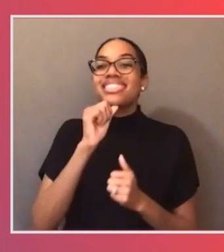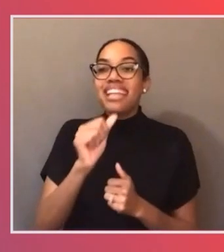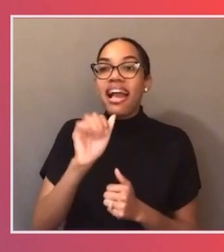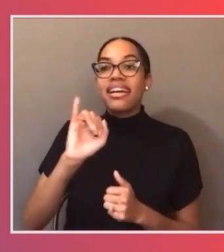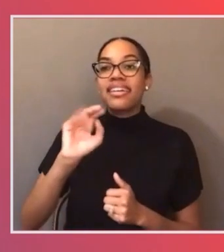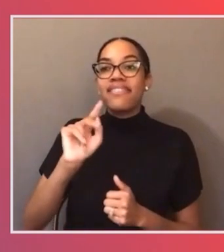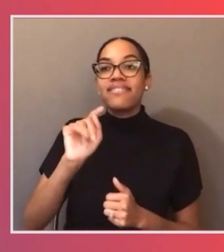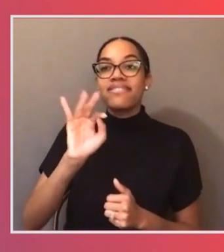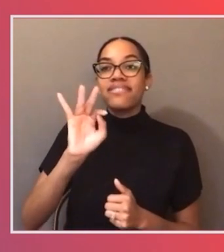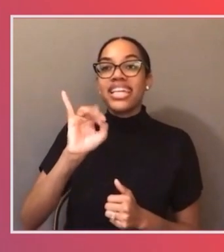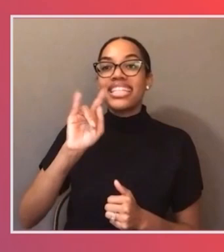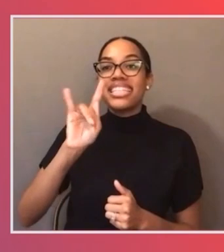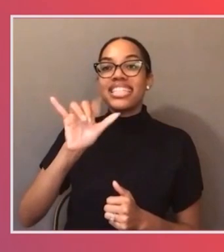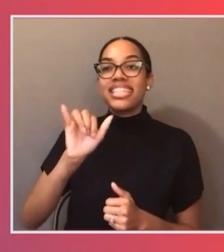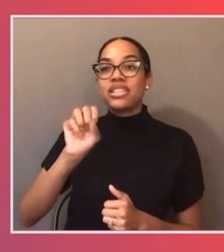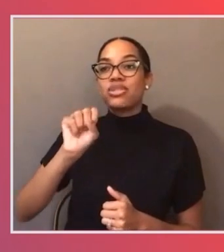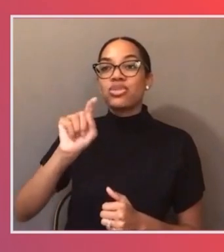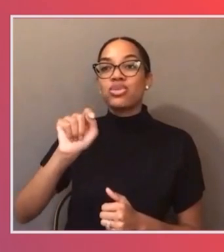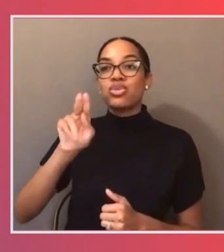Team Ruffalo.